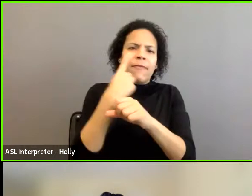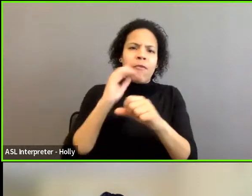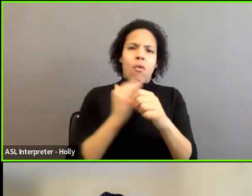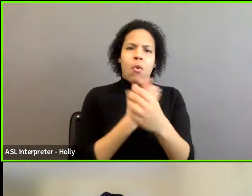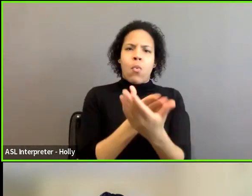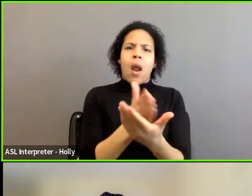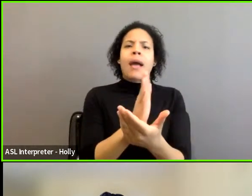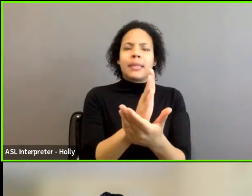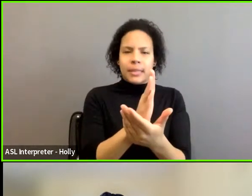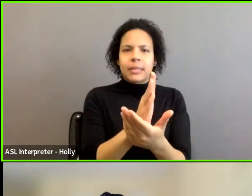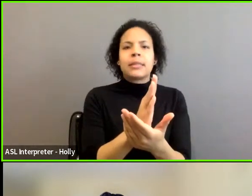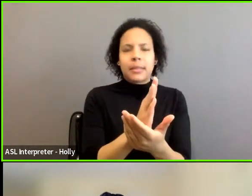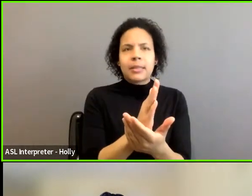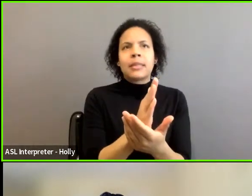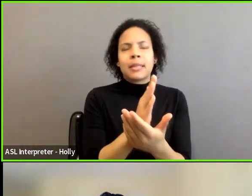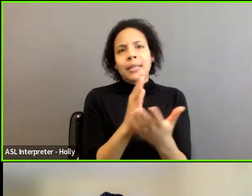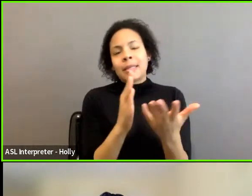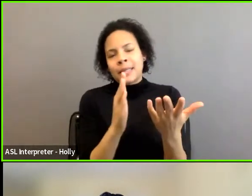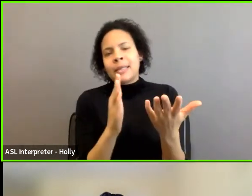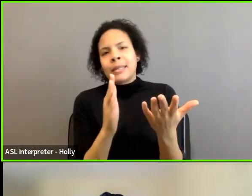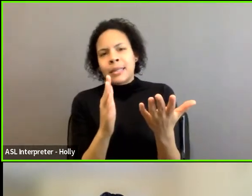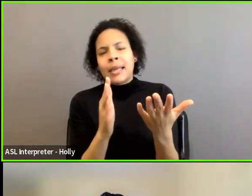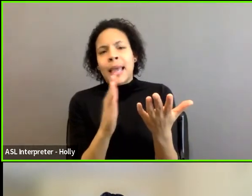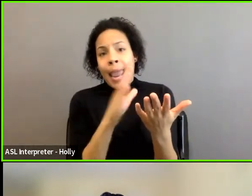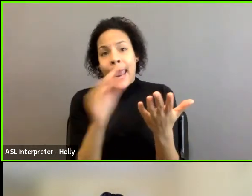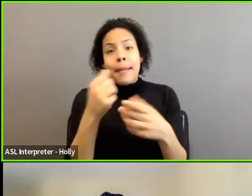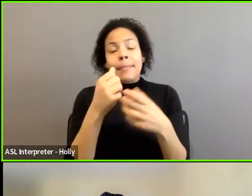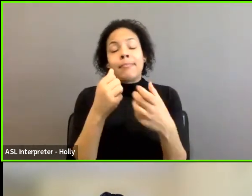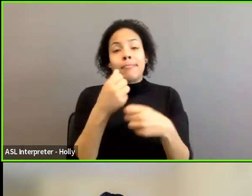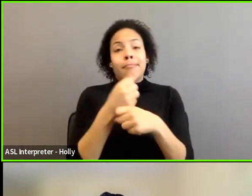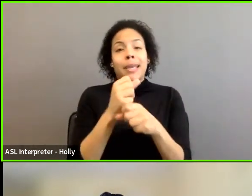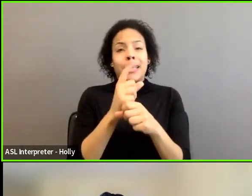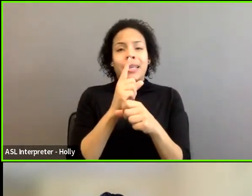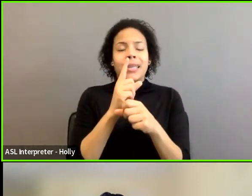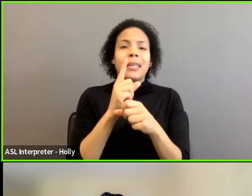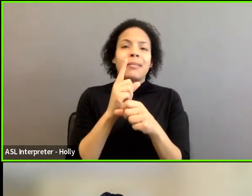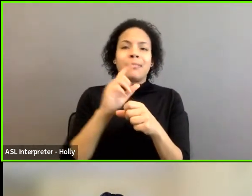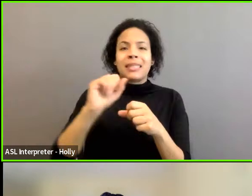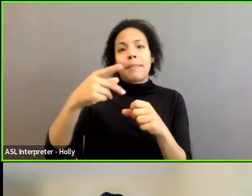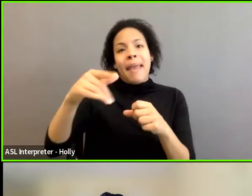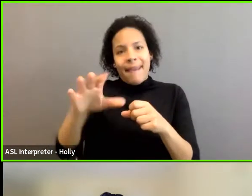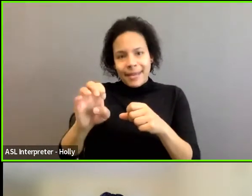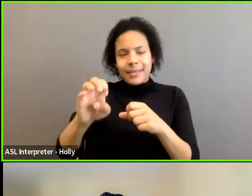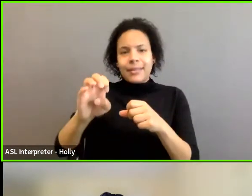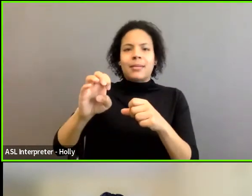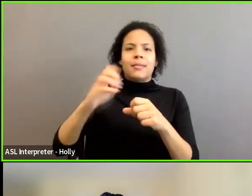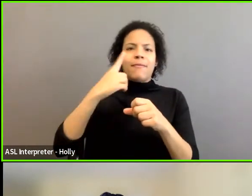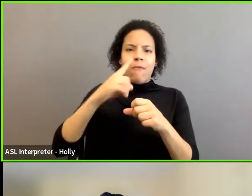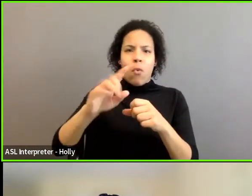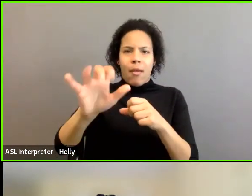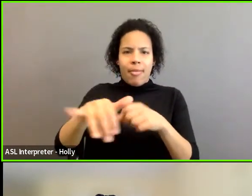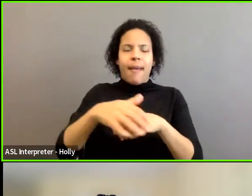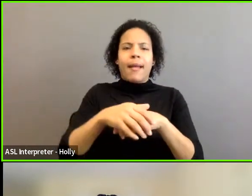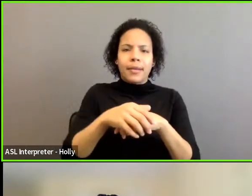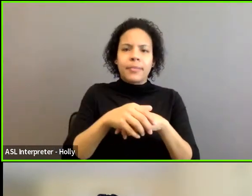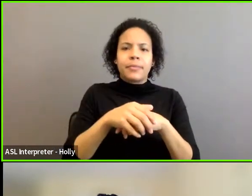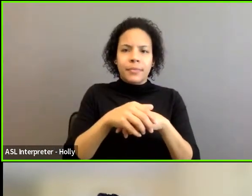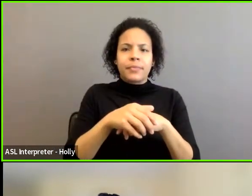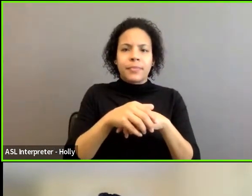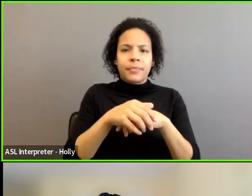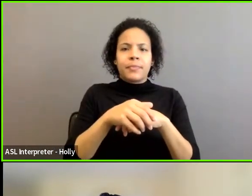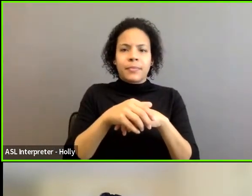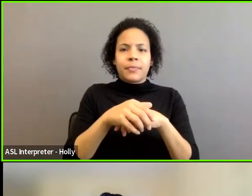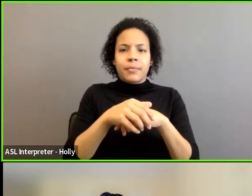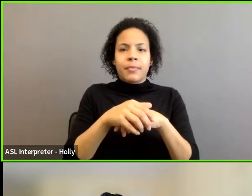those spaces, and this also blends in perfectly with the conversation and the concept that we brought